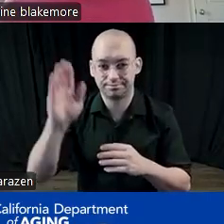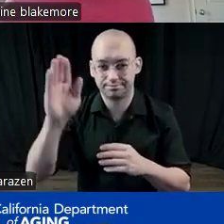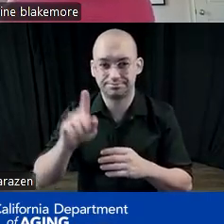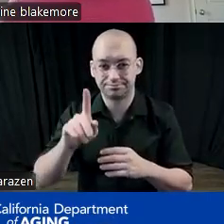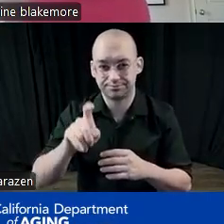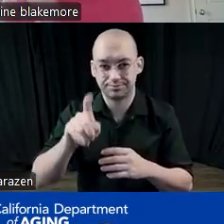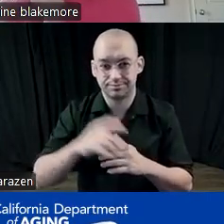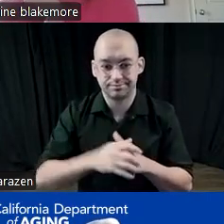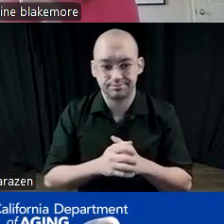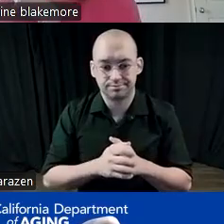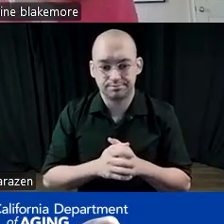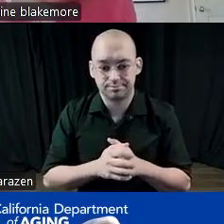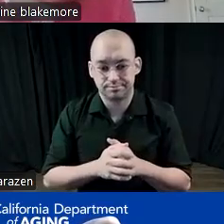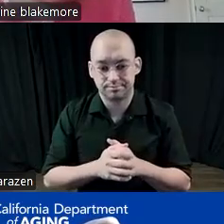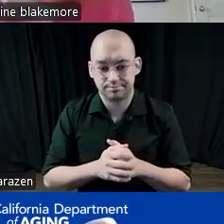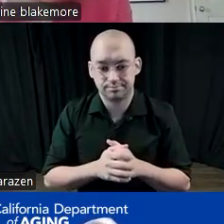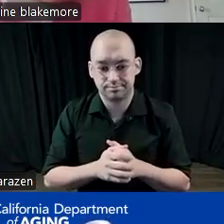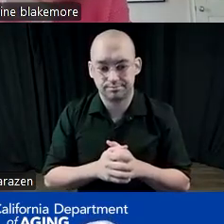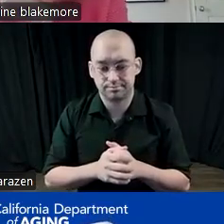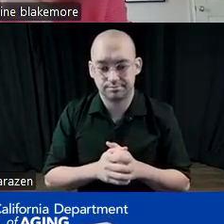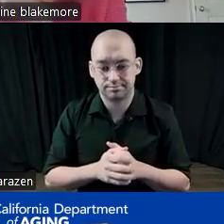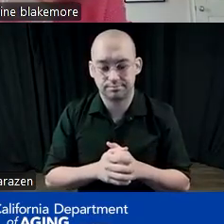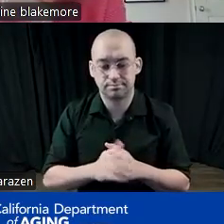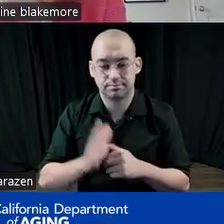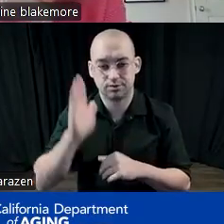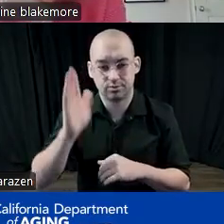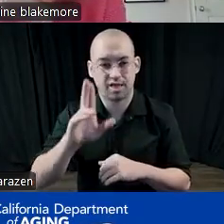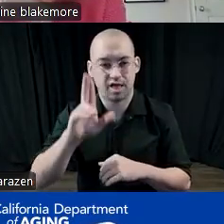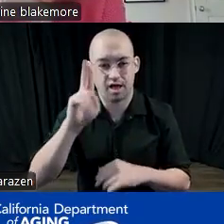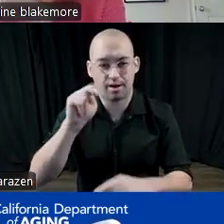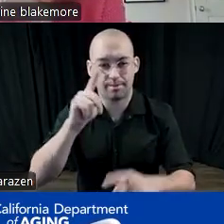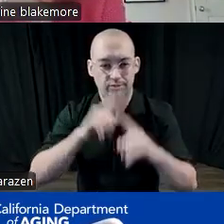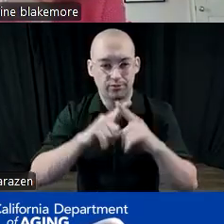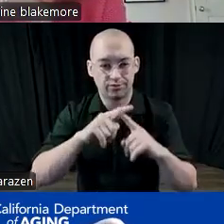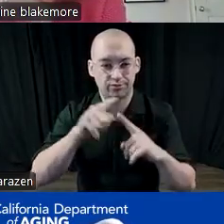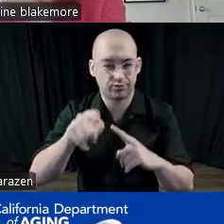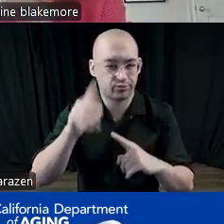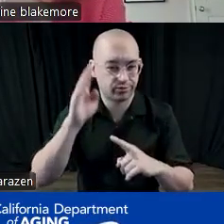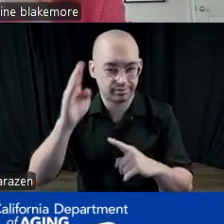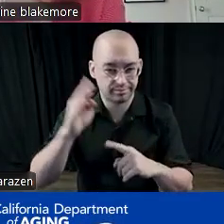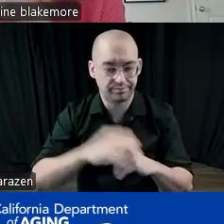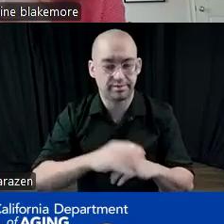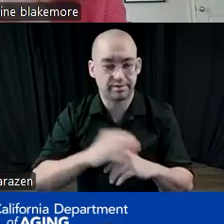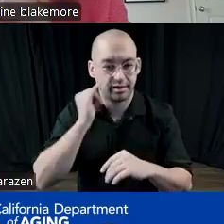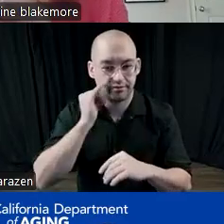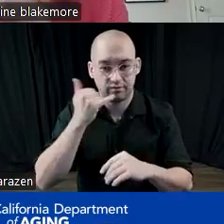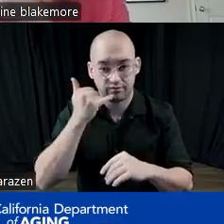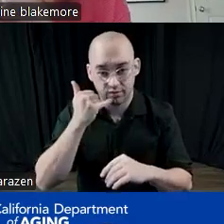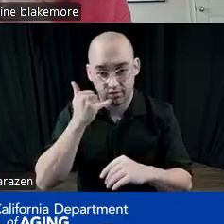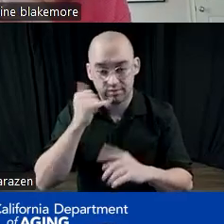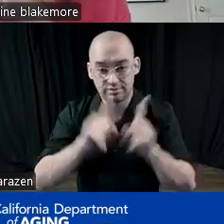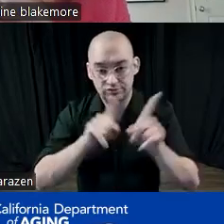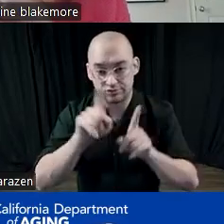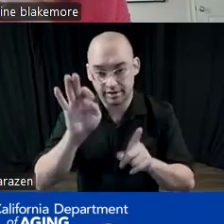and we will unmute your line. If you are attending by phone, it is *9, which